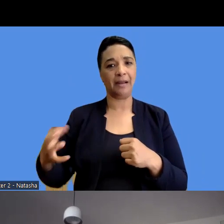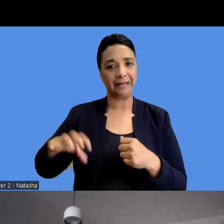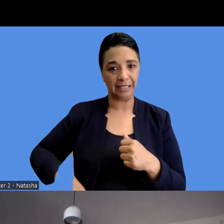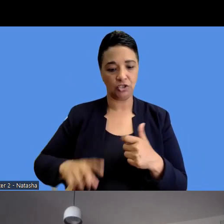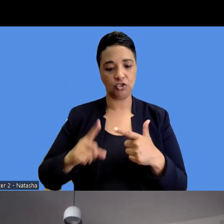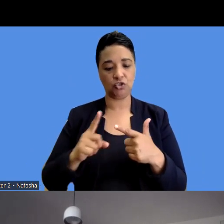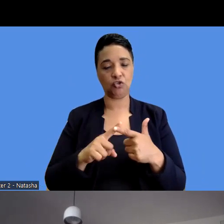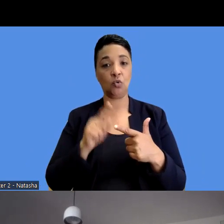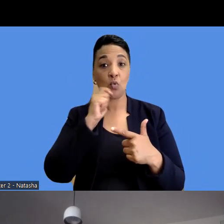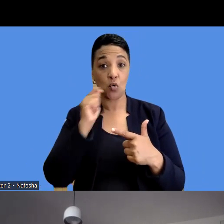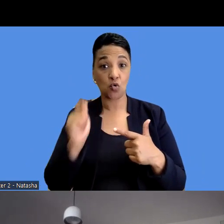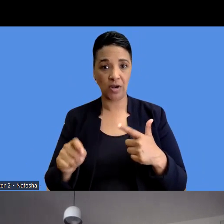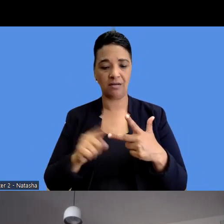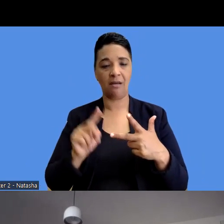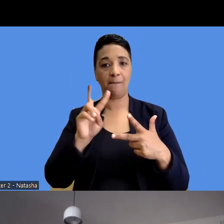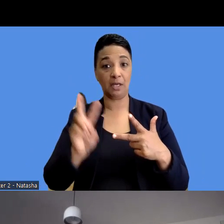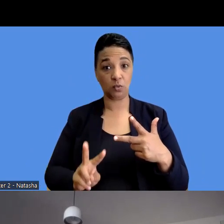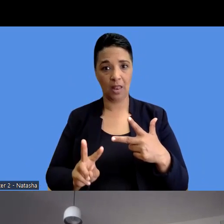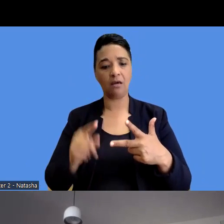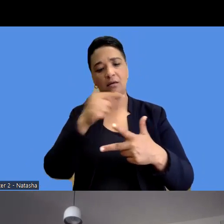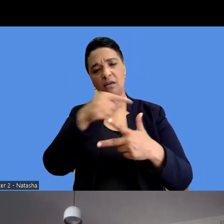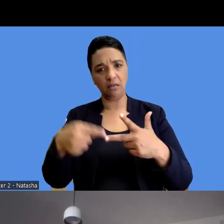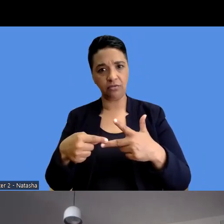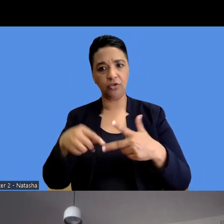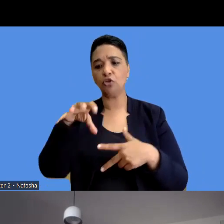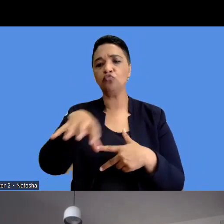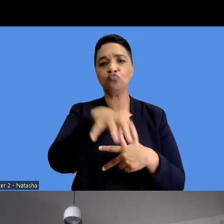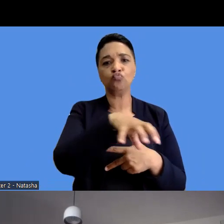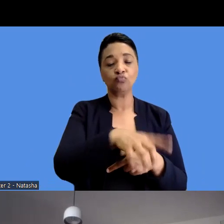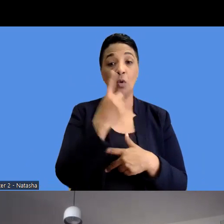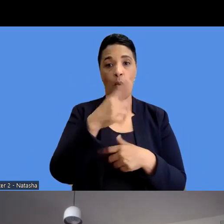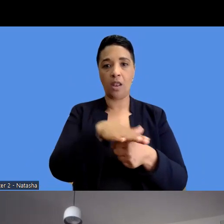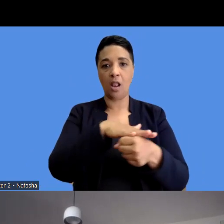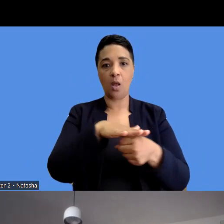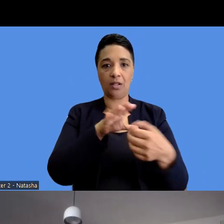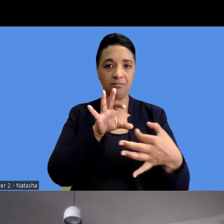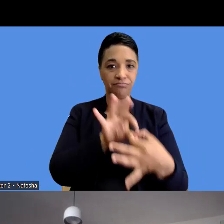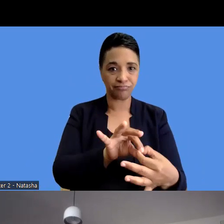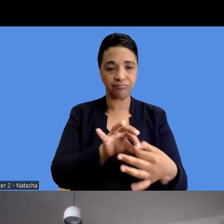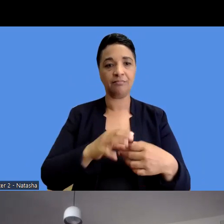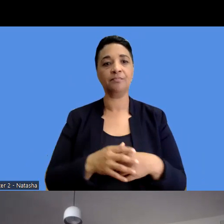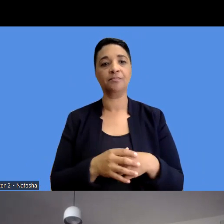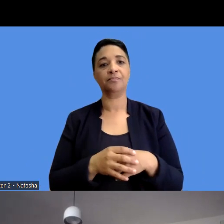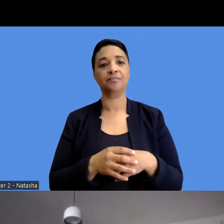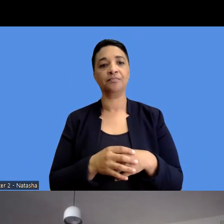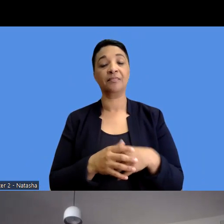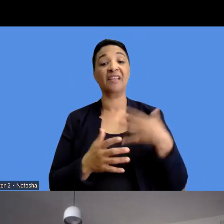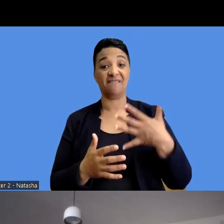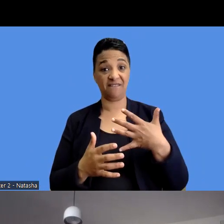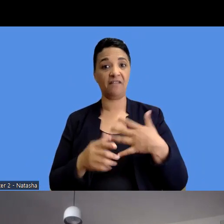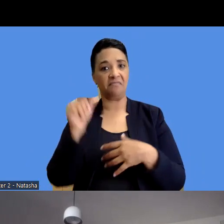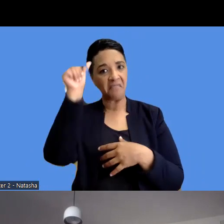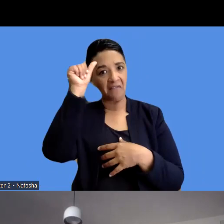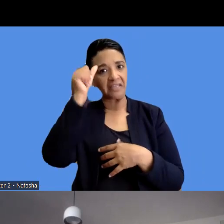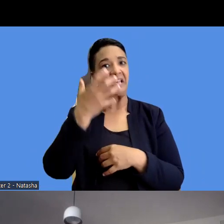Venezuela. 1 where there was a localized mechanism, and the 5th one where was Afghanistan with a disability